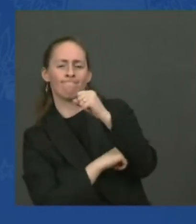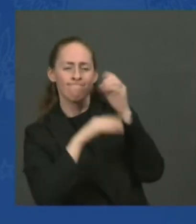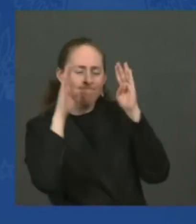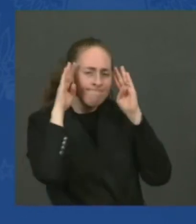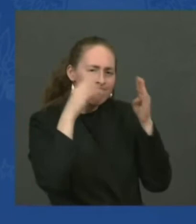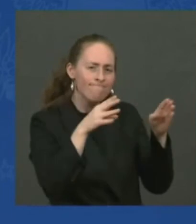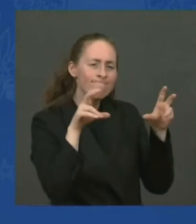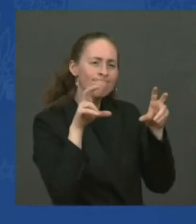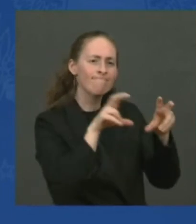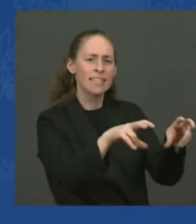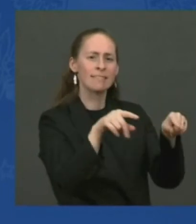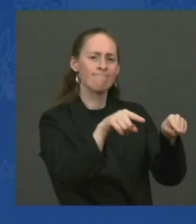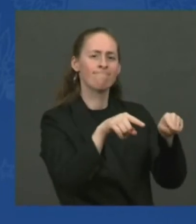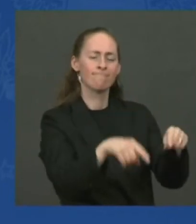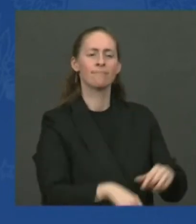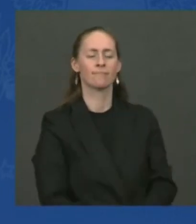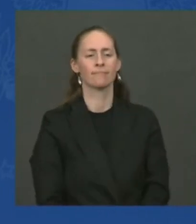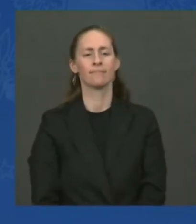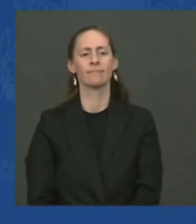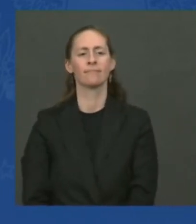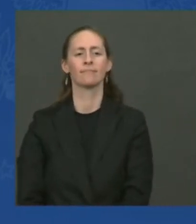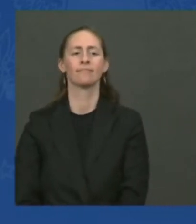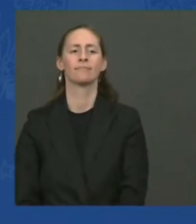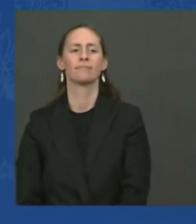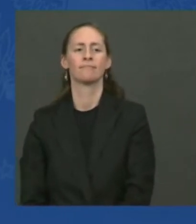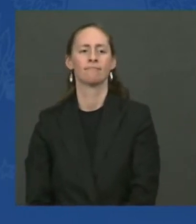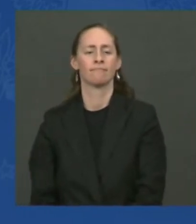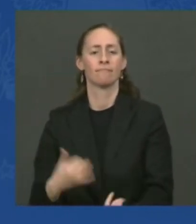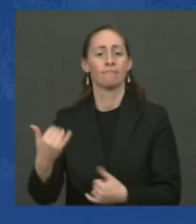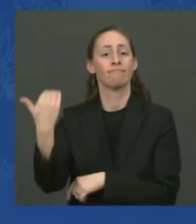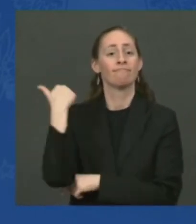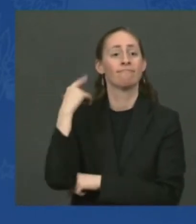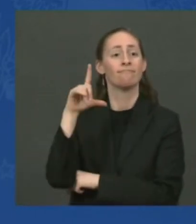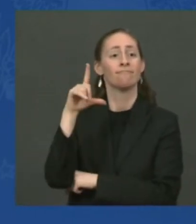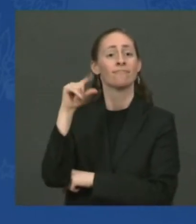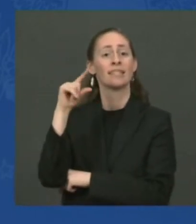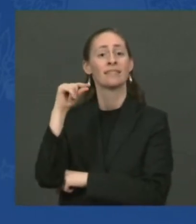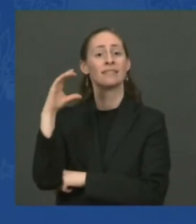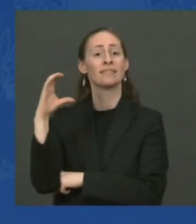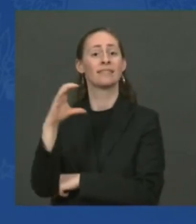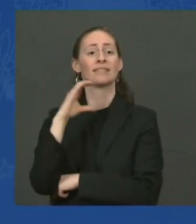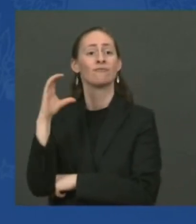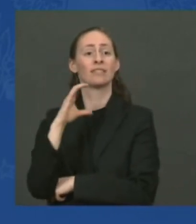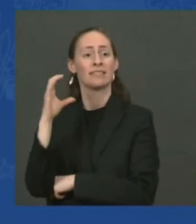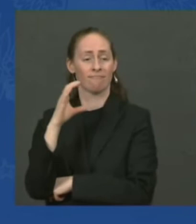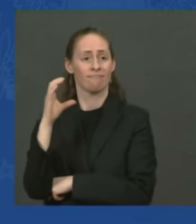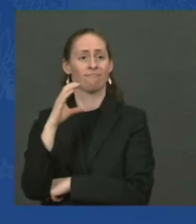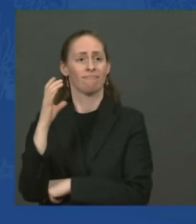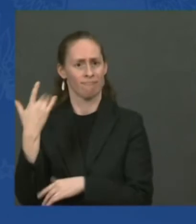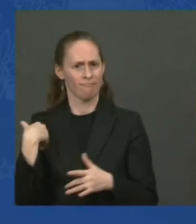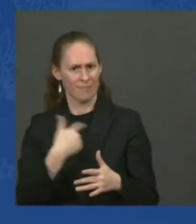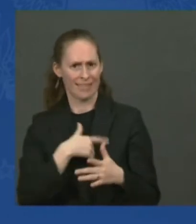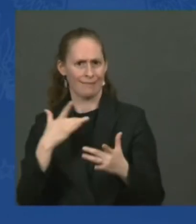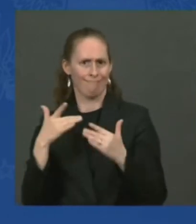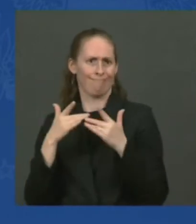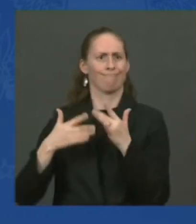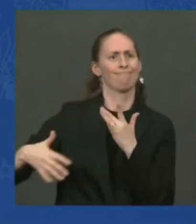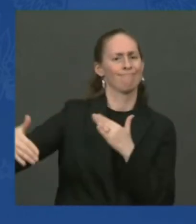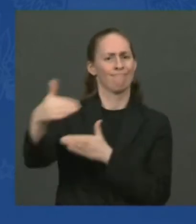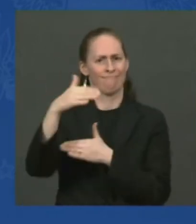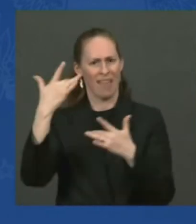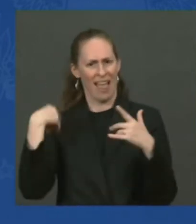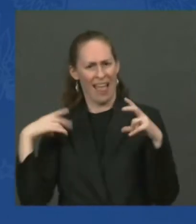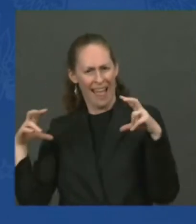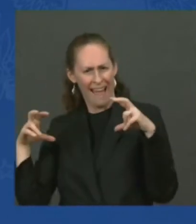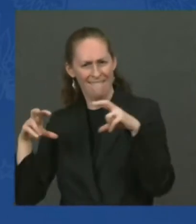as a nation. For most of the 20th century, we led the world by significant margin because we invested in ourselves. But somewhere